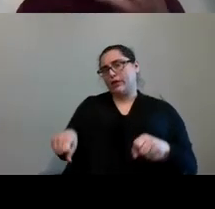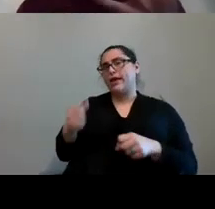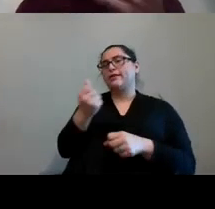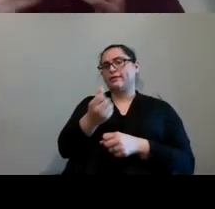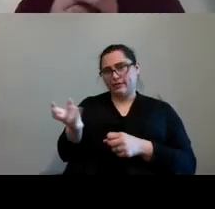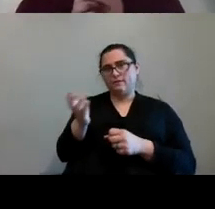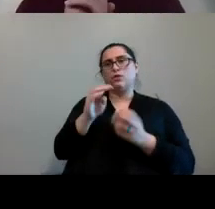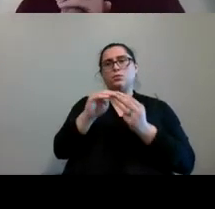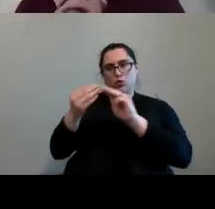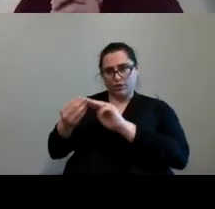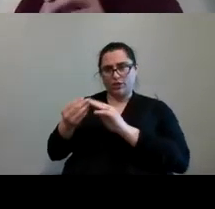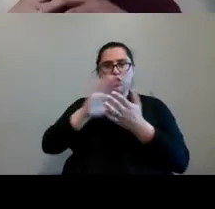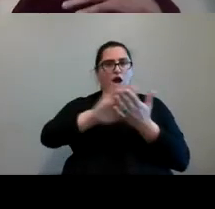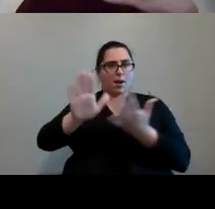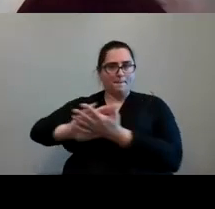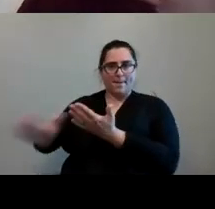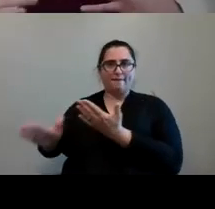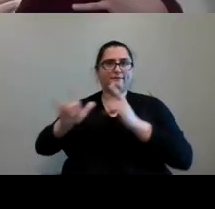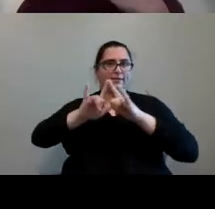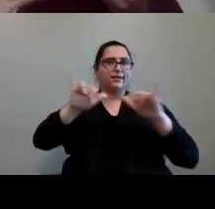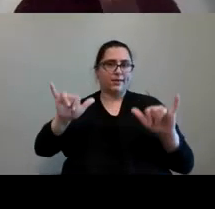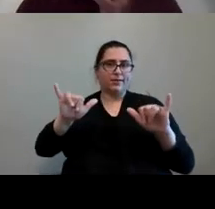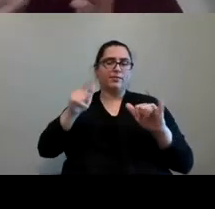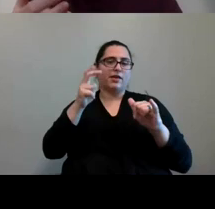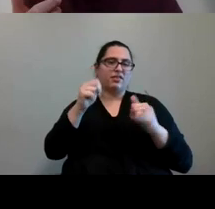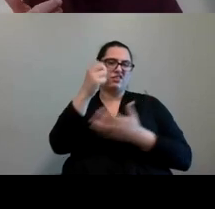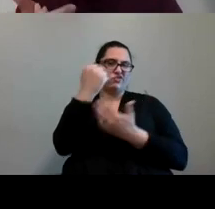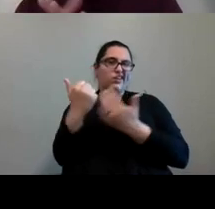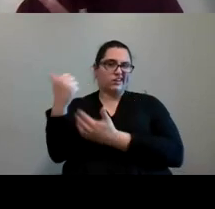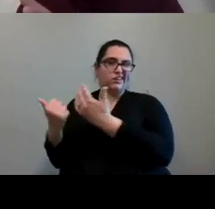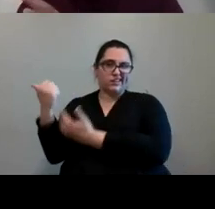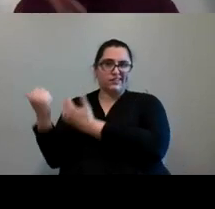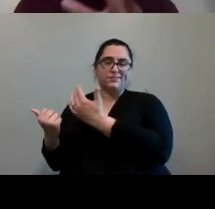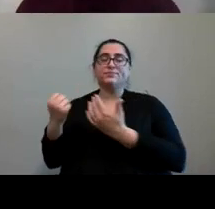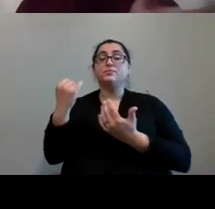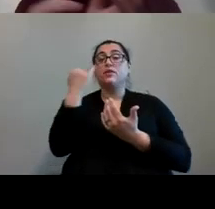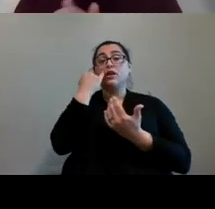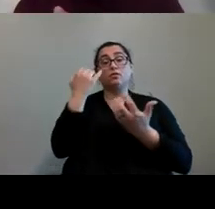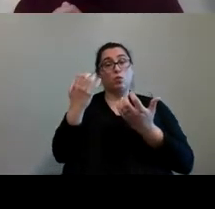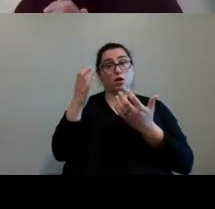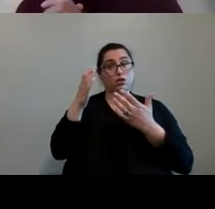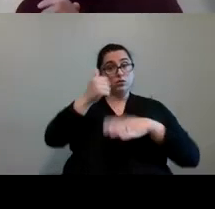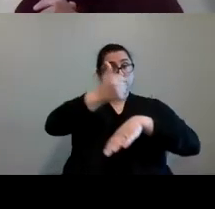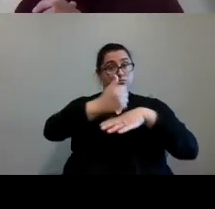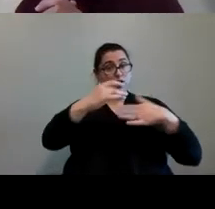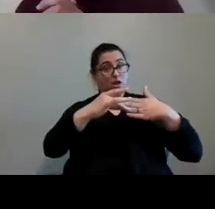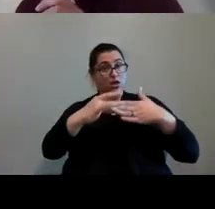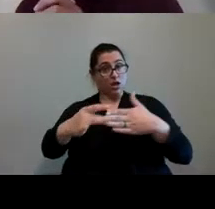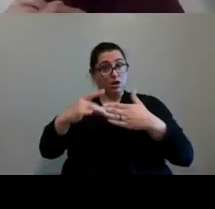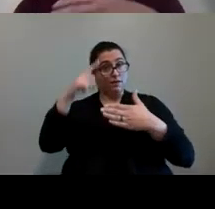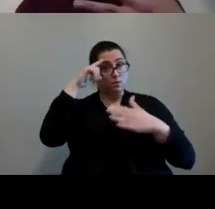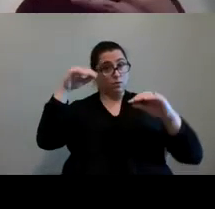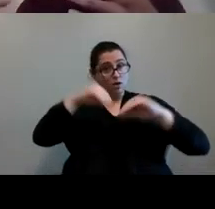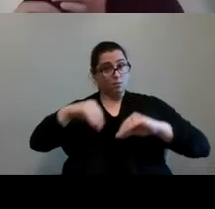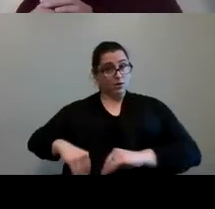rank them that way. Which if you were looking to guide the combinations in our trajectory that